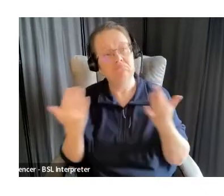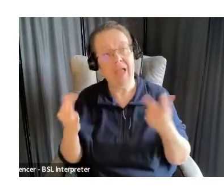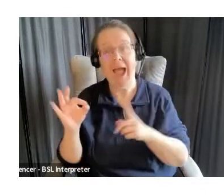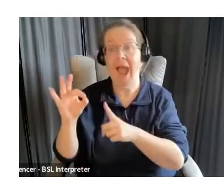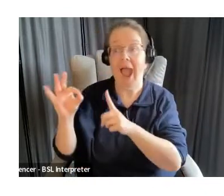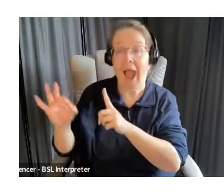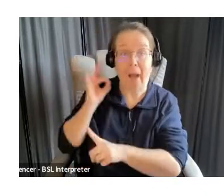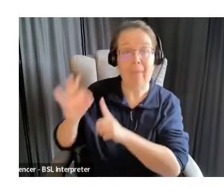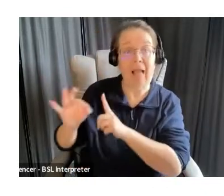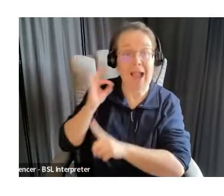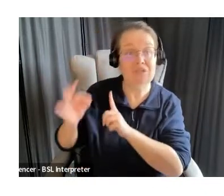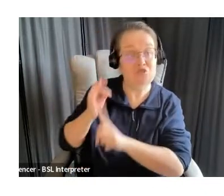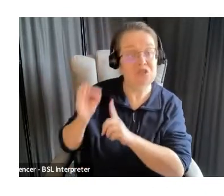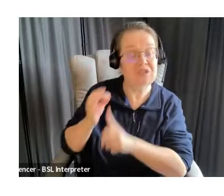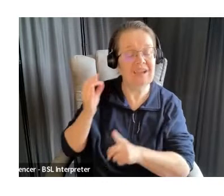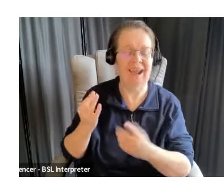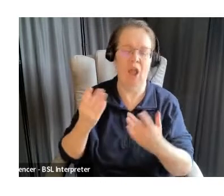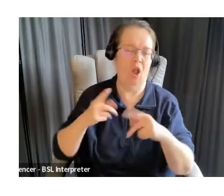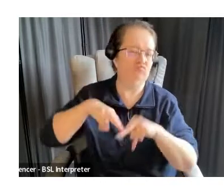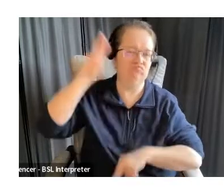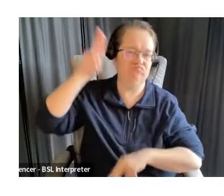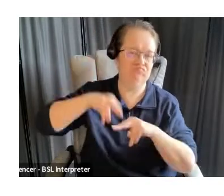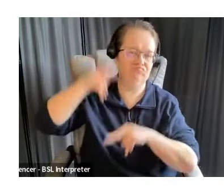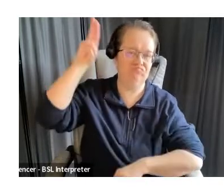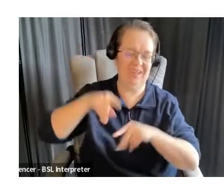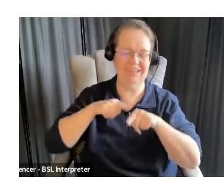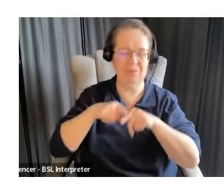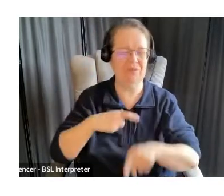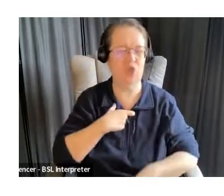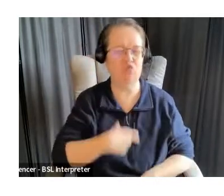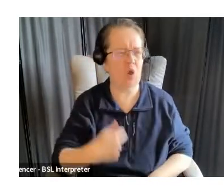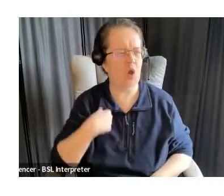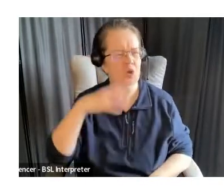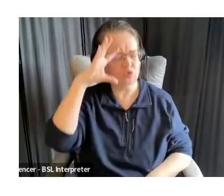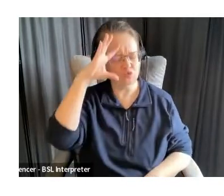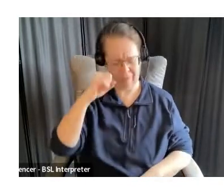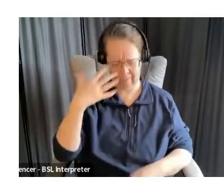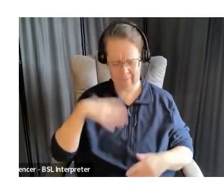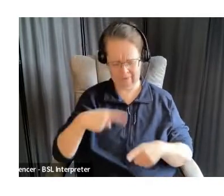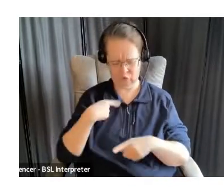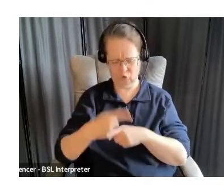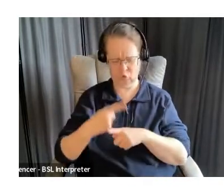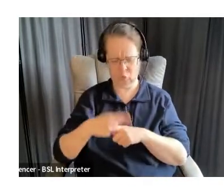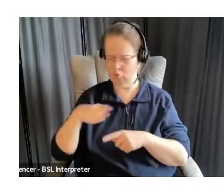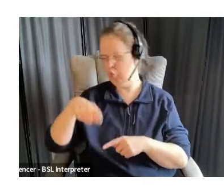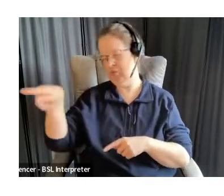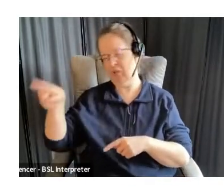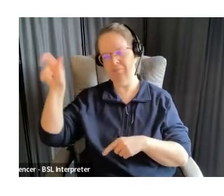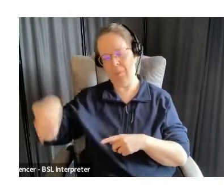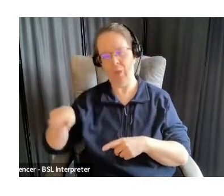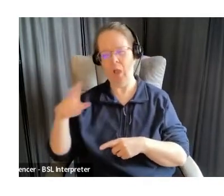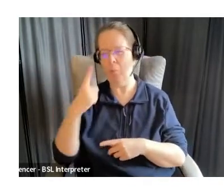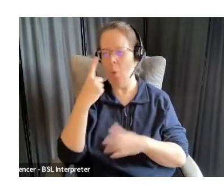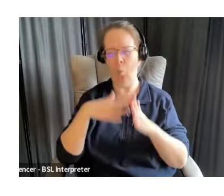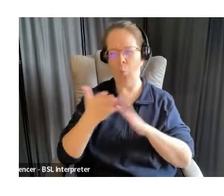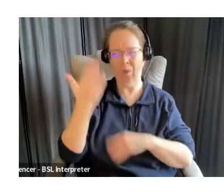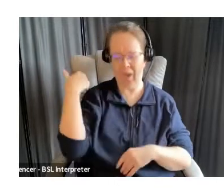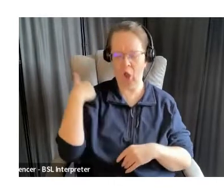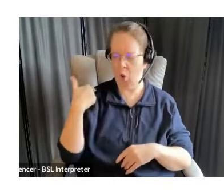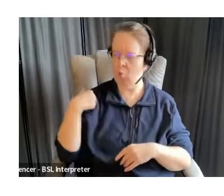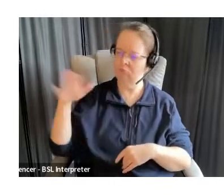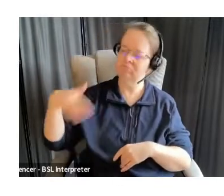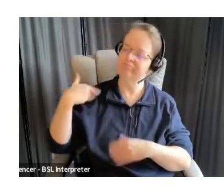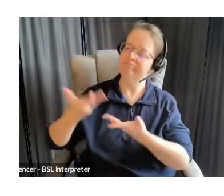applications per job, it really does depend on the role. I remember speaking to somebody else about a week ago,